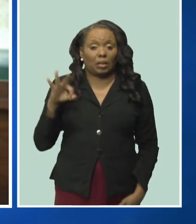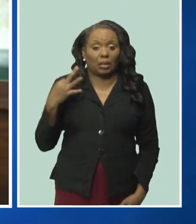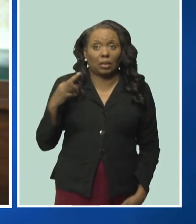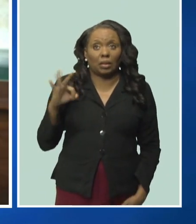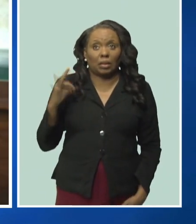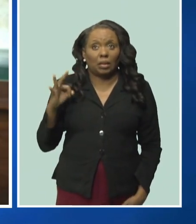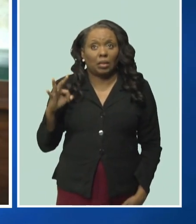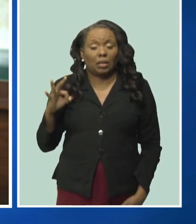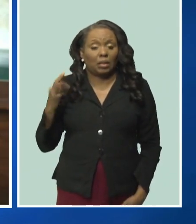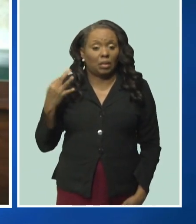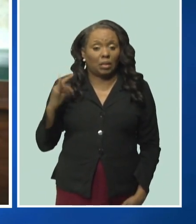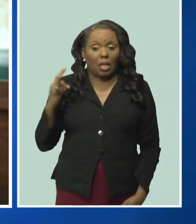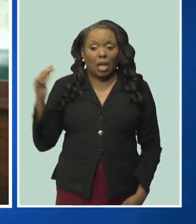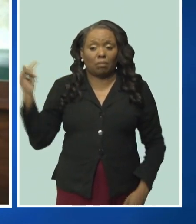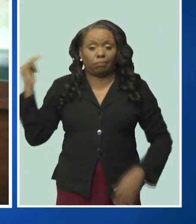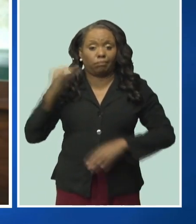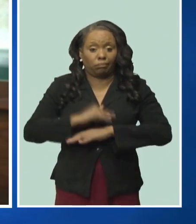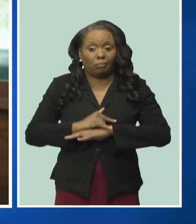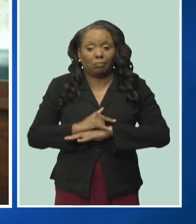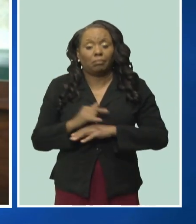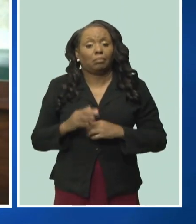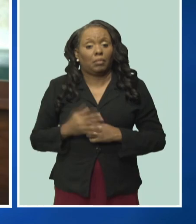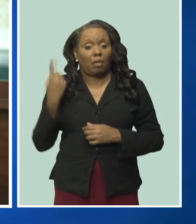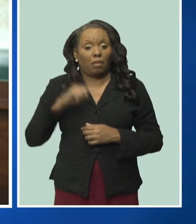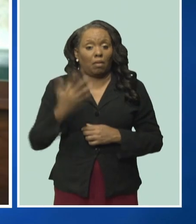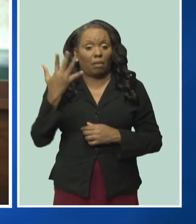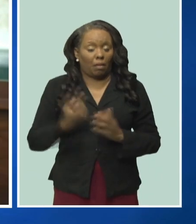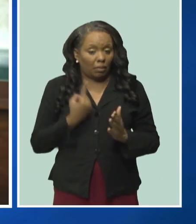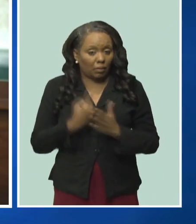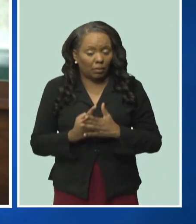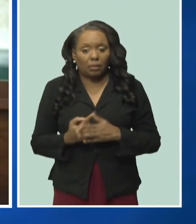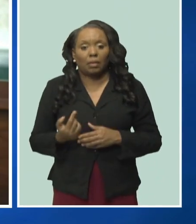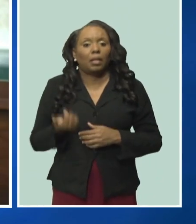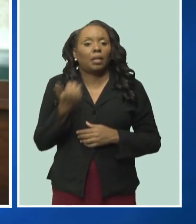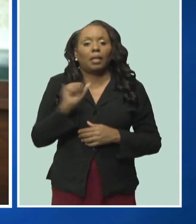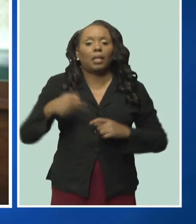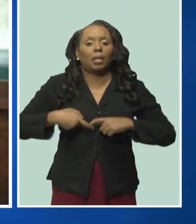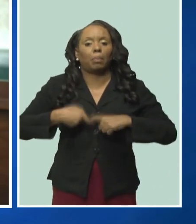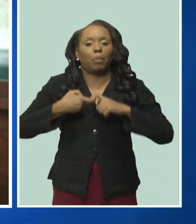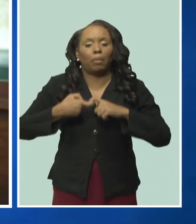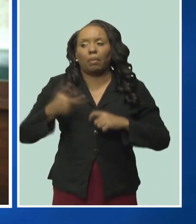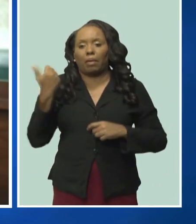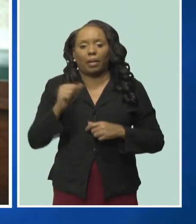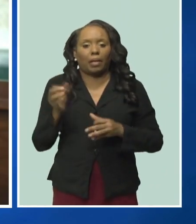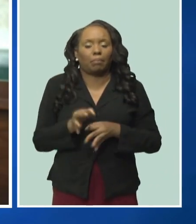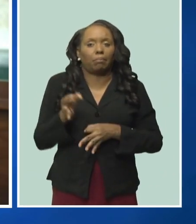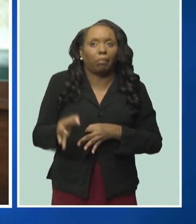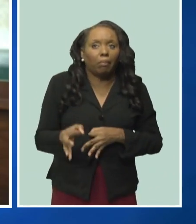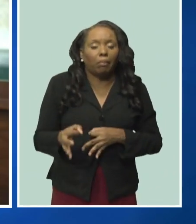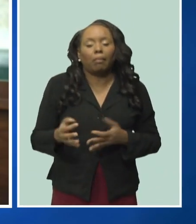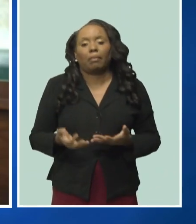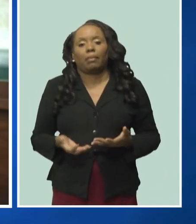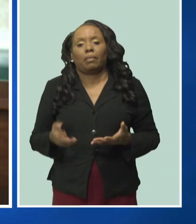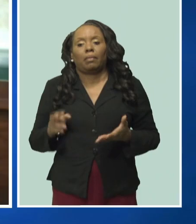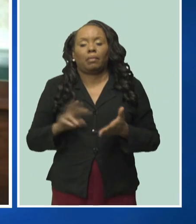that 4 or 5 hour period. And any delays in any operational activity could cause